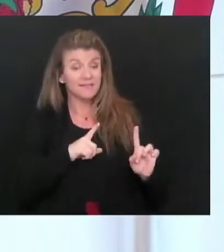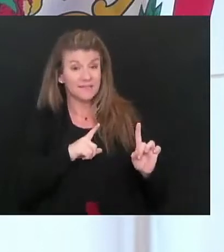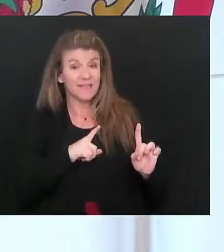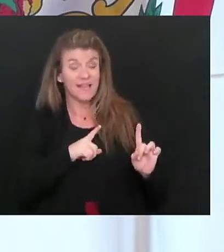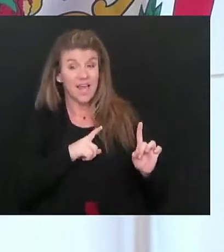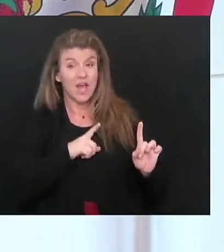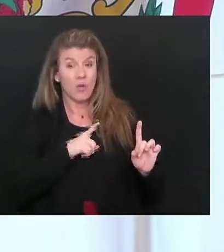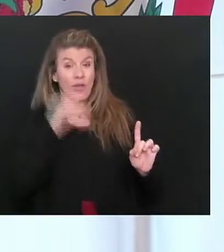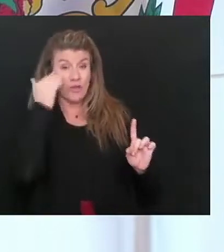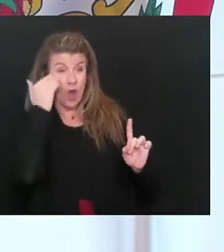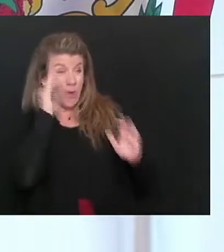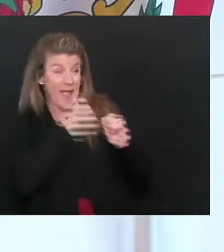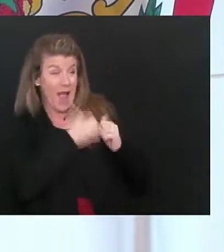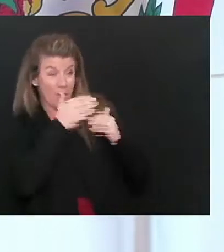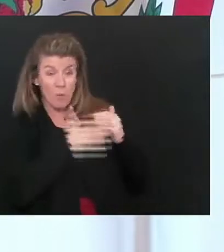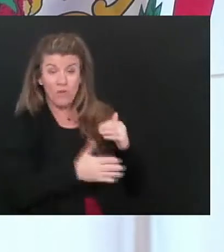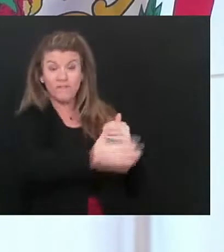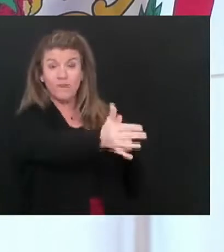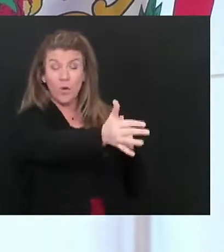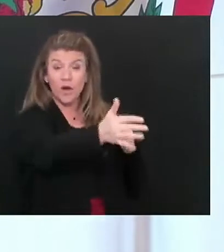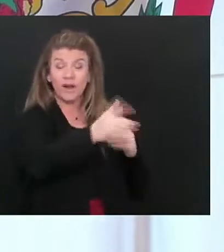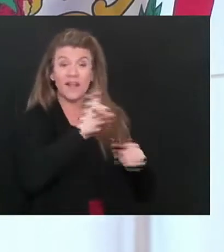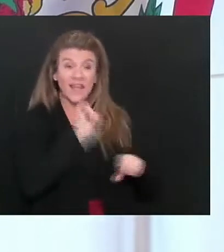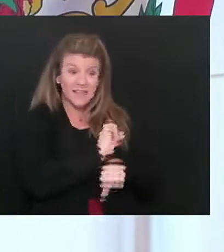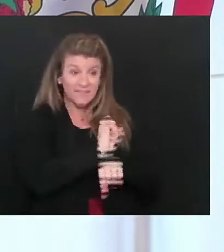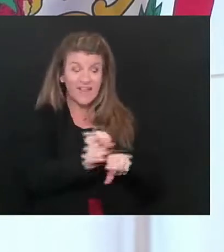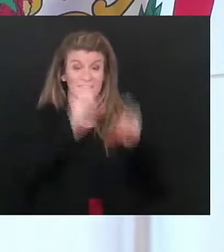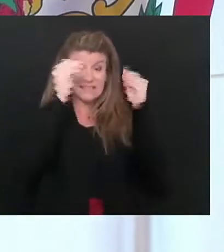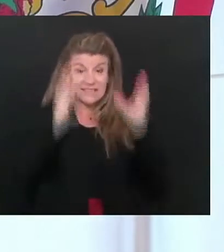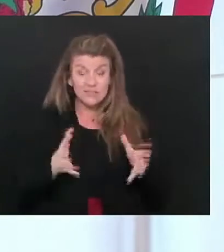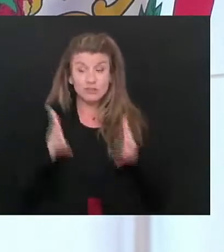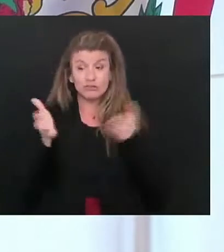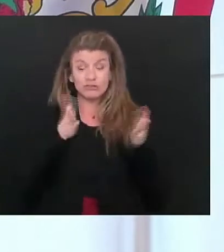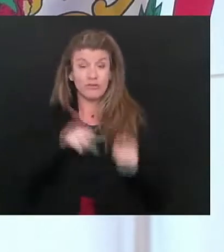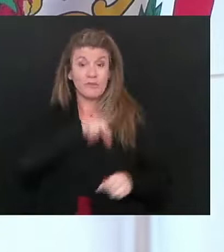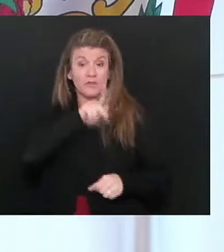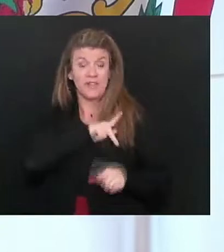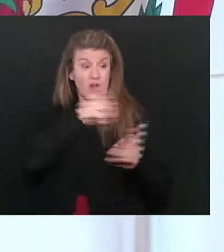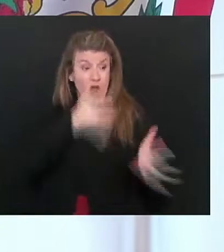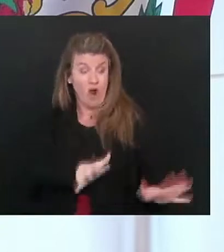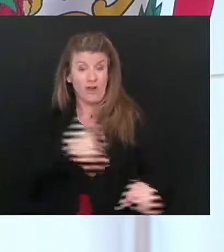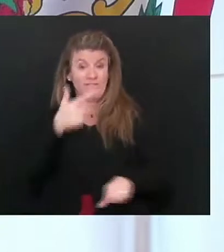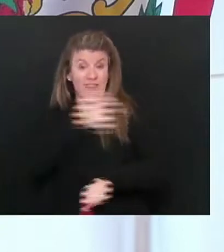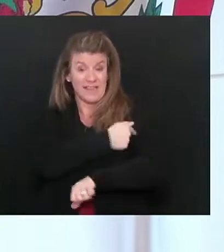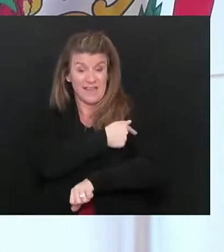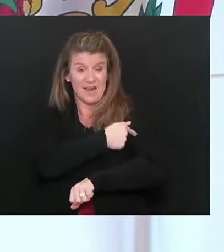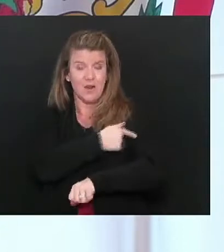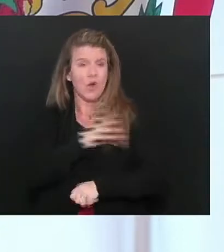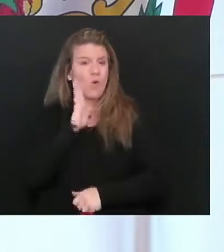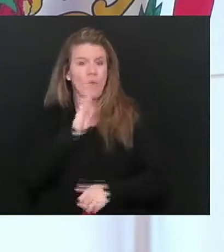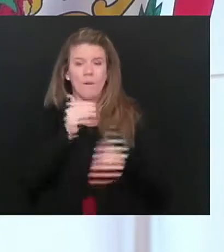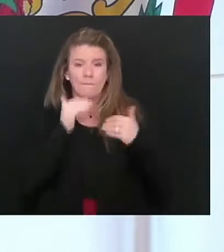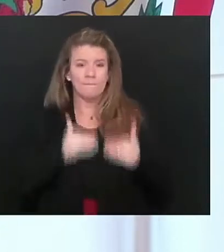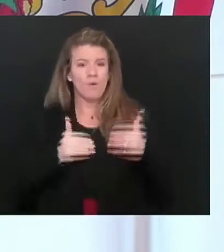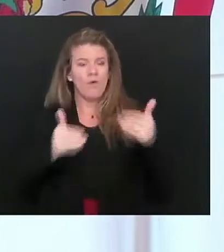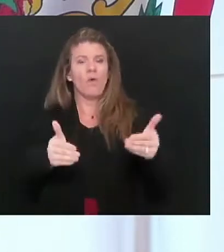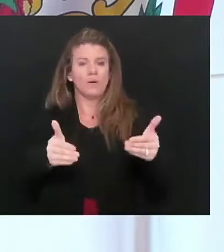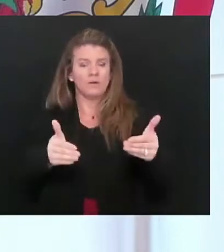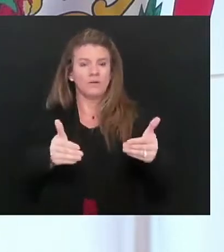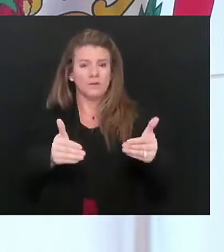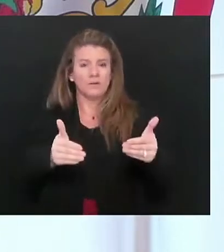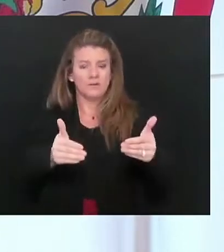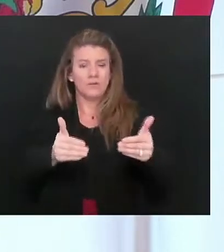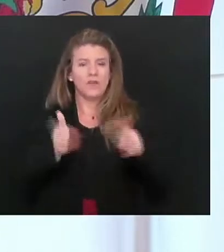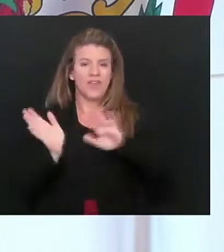with how we're moving forward and with the fact that we've got our teachers and our service personnel vaccinated, we're going to move forward with retiring